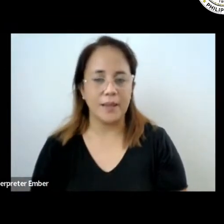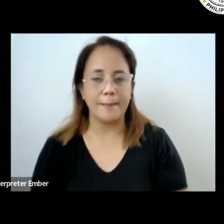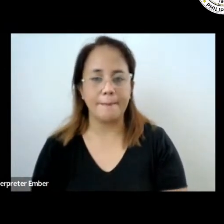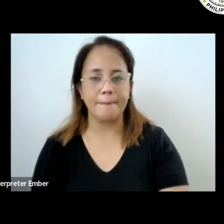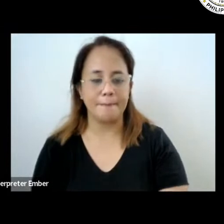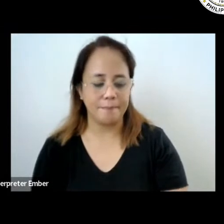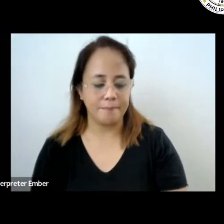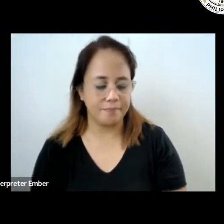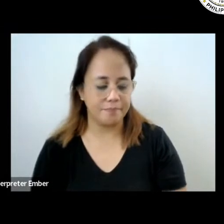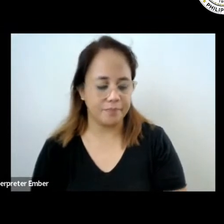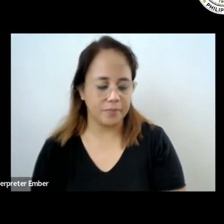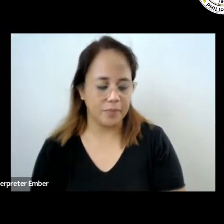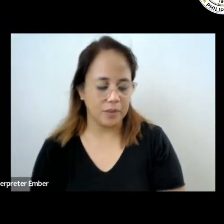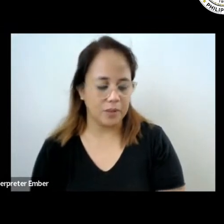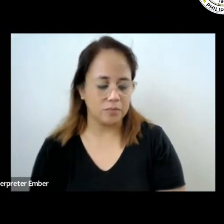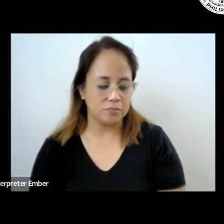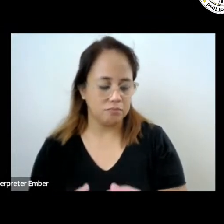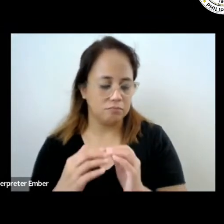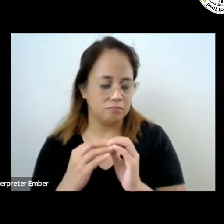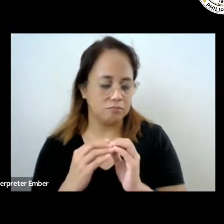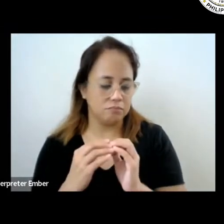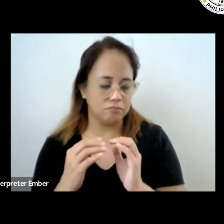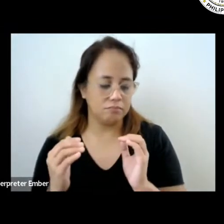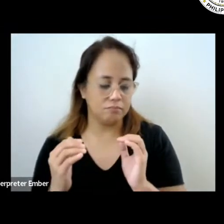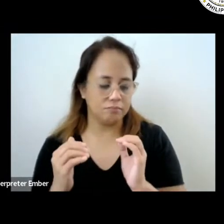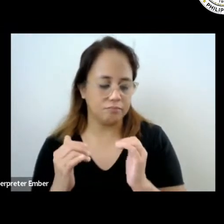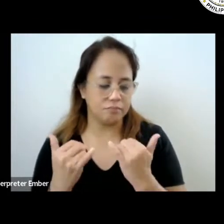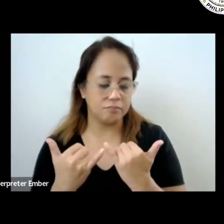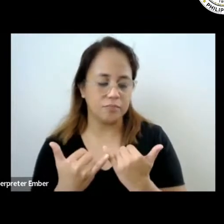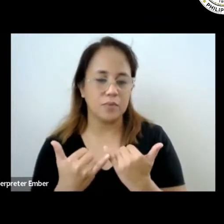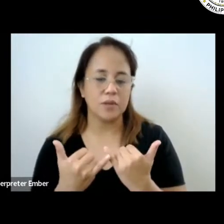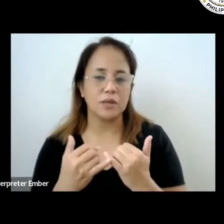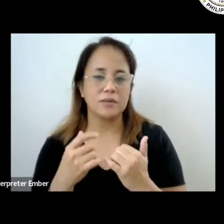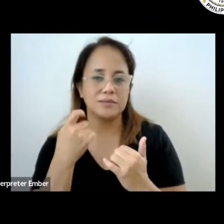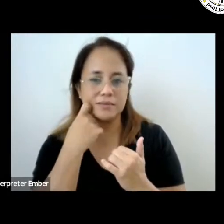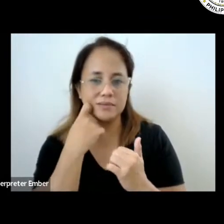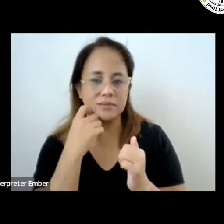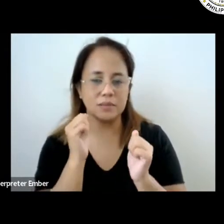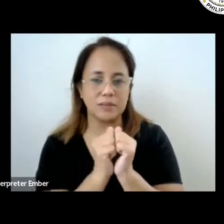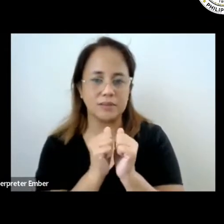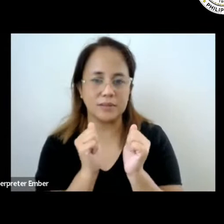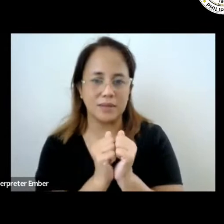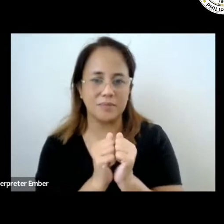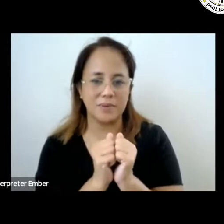In the spirit of fairness, since kaninang umaga pa rin natin kasama, before we